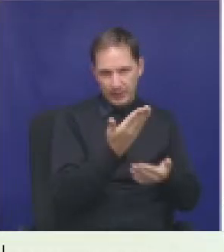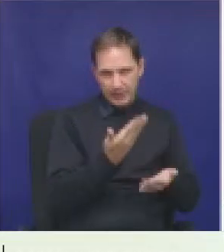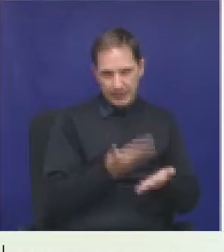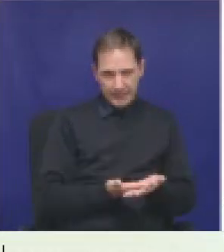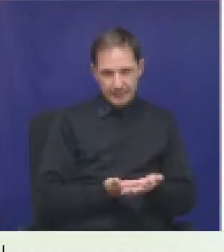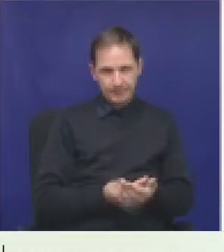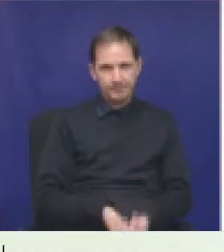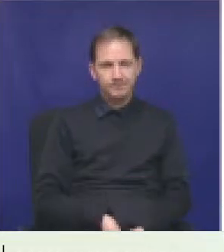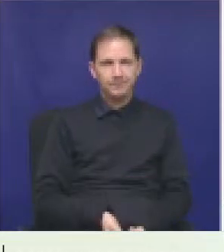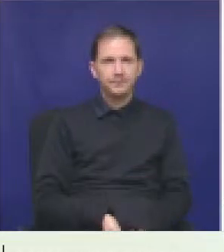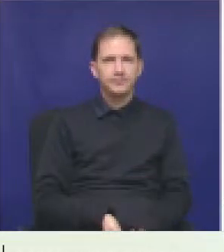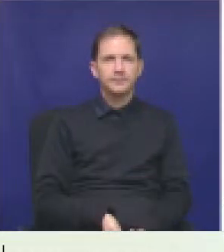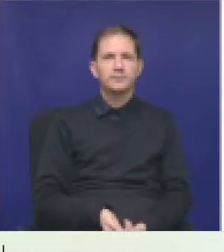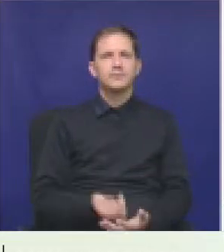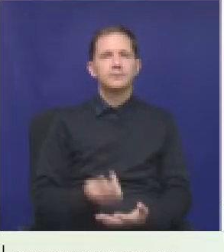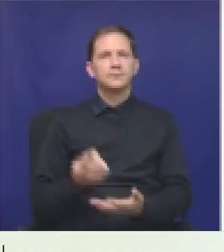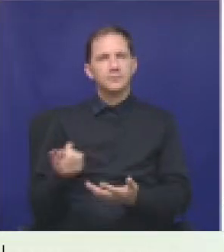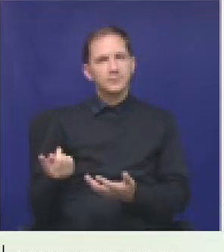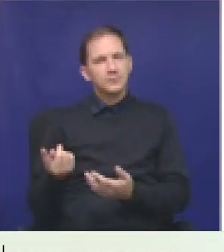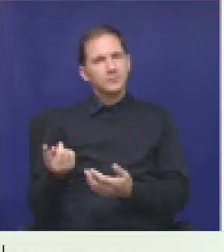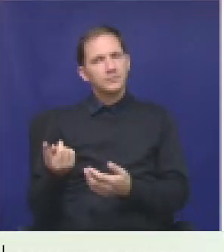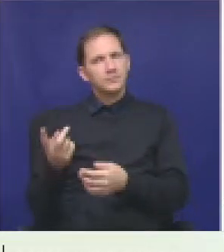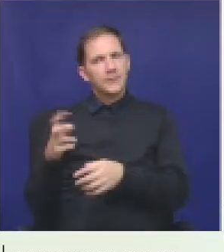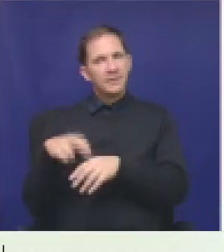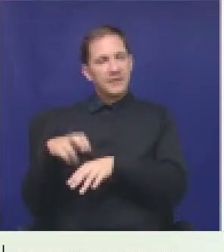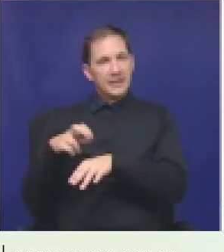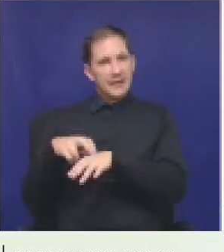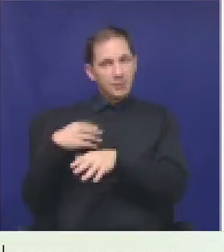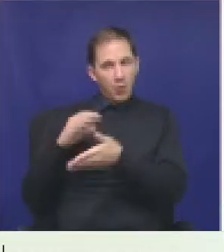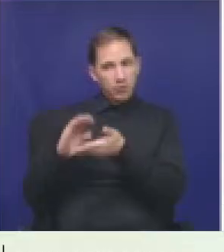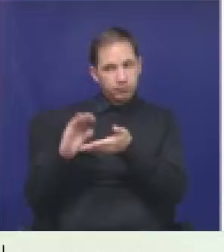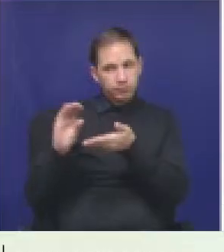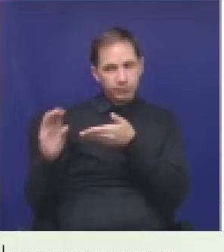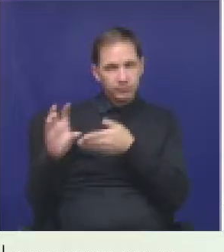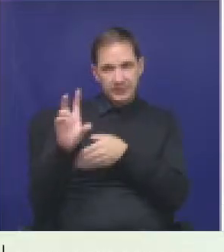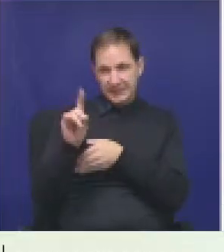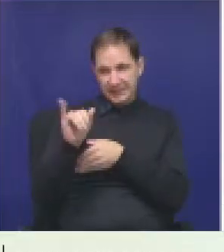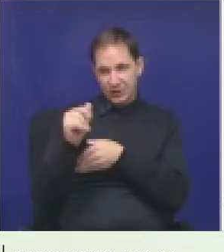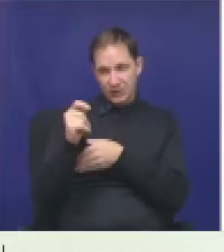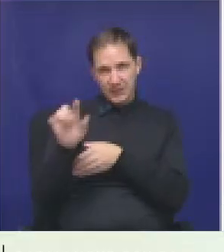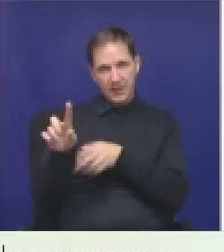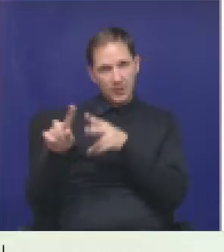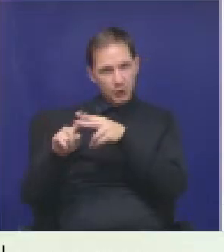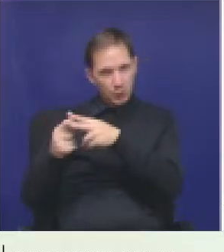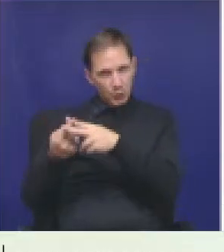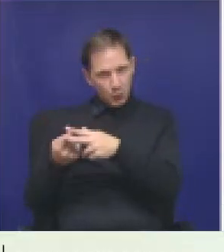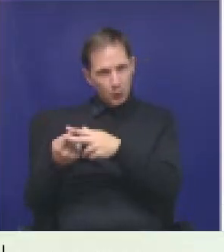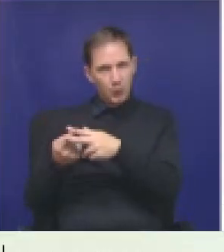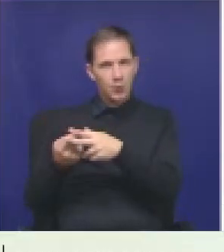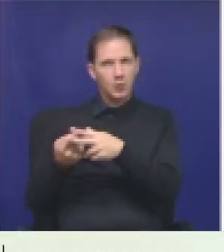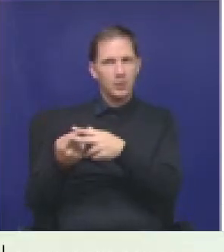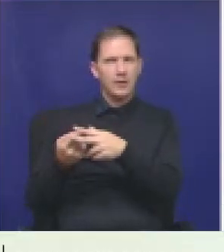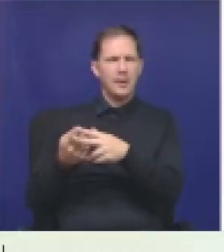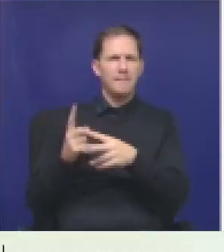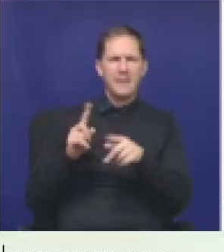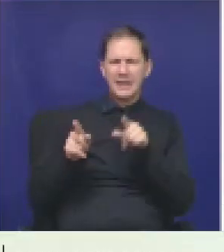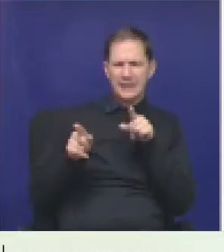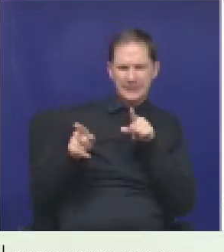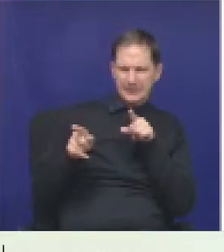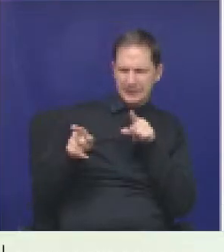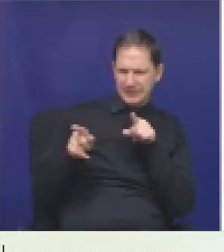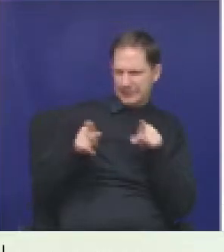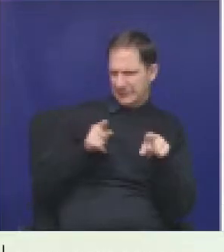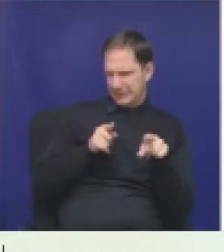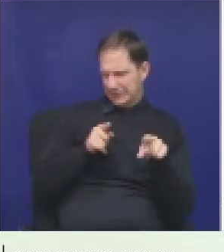in innovation, including digital tools and alternative data sources, the committee found a lack of clarity on